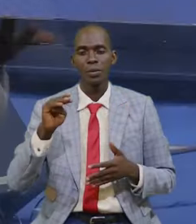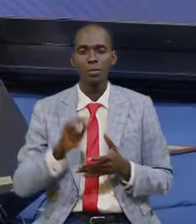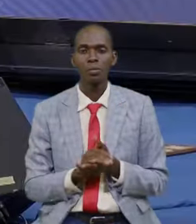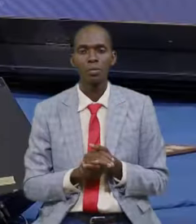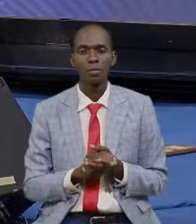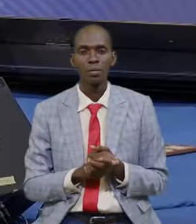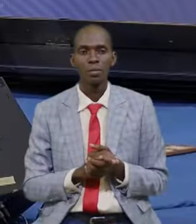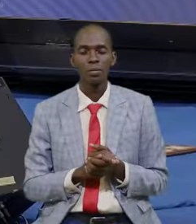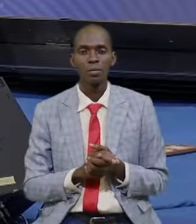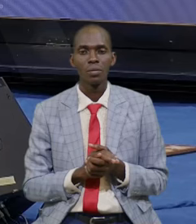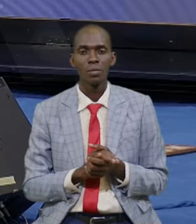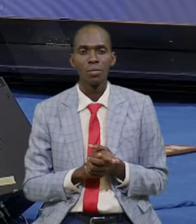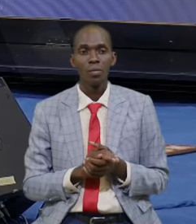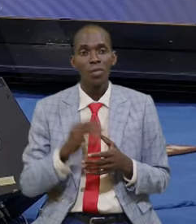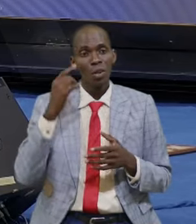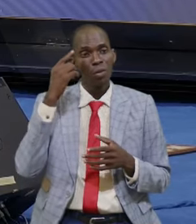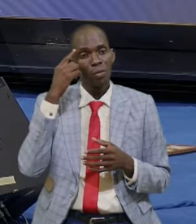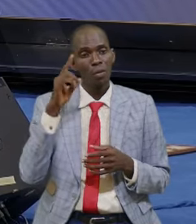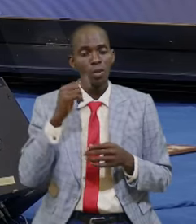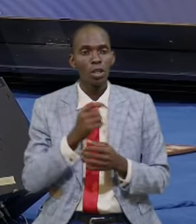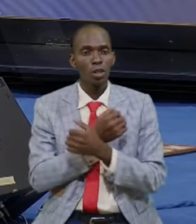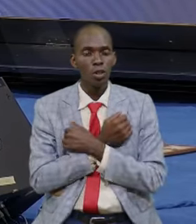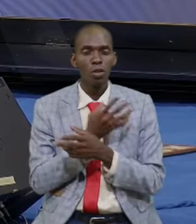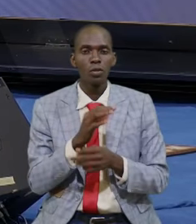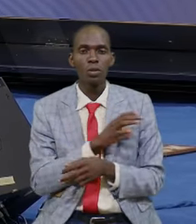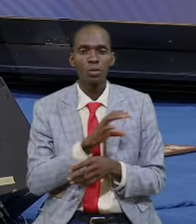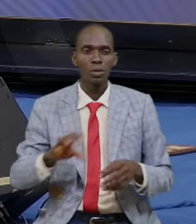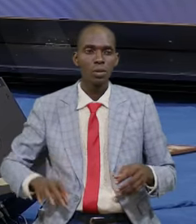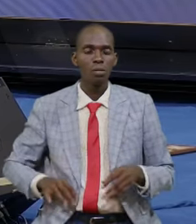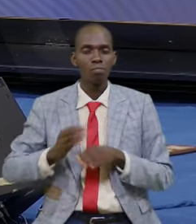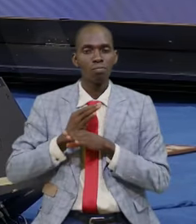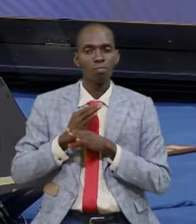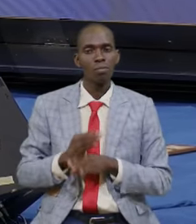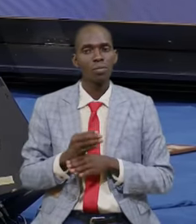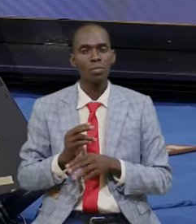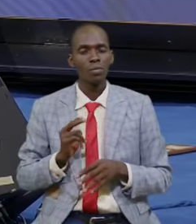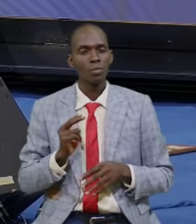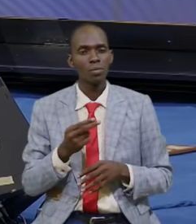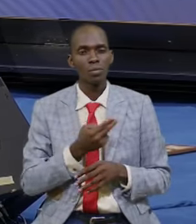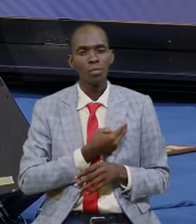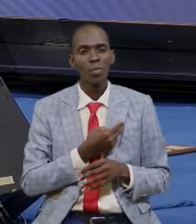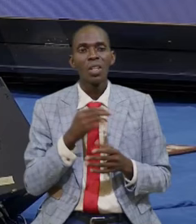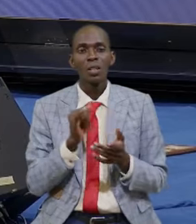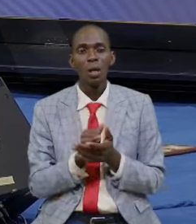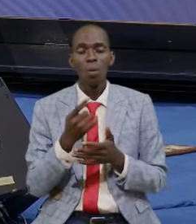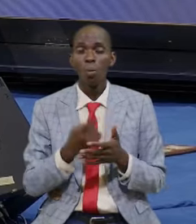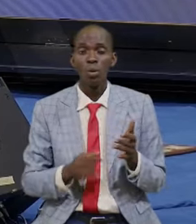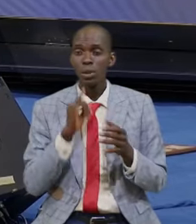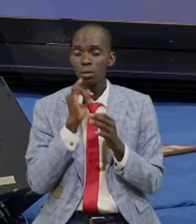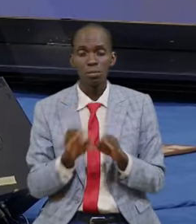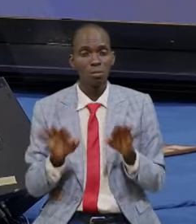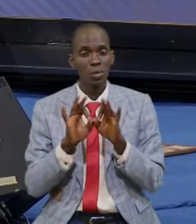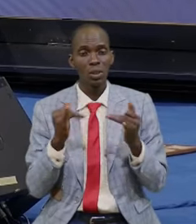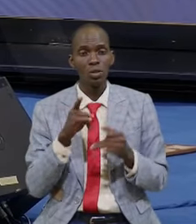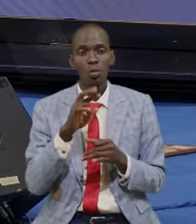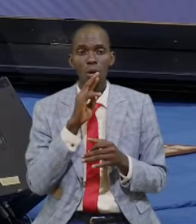verse 14. For the love of Christ constraineth us. That's what matters now. We're married to Christ.